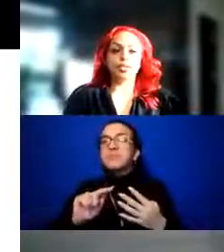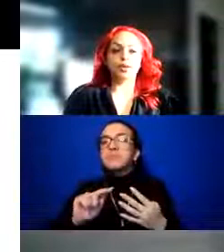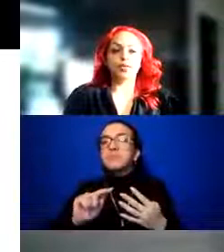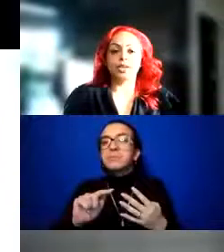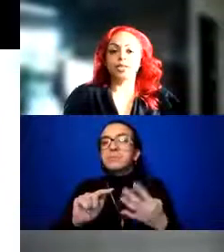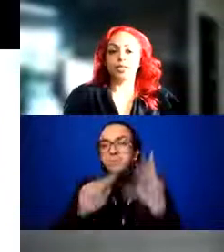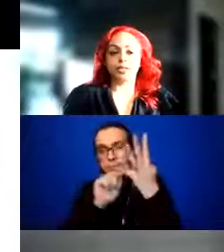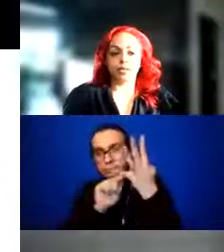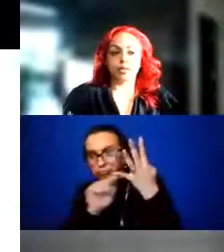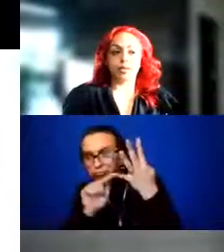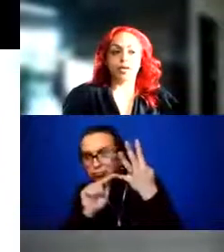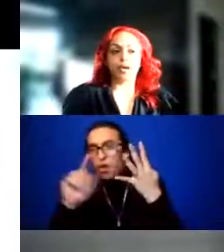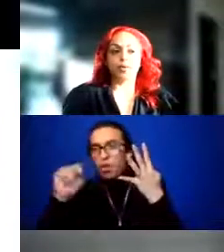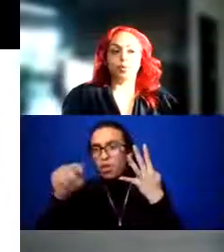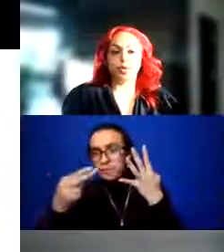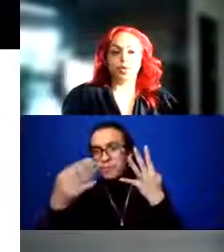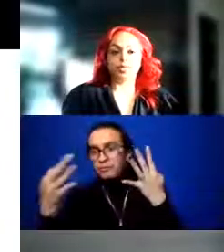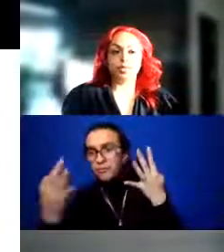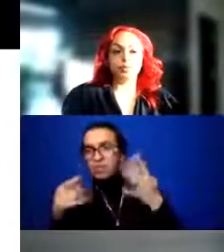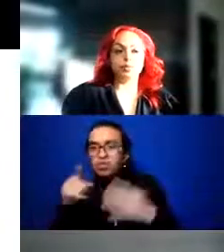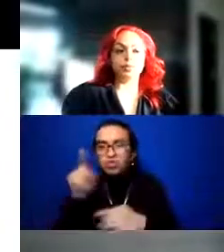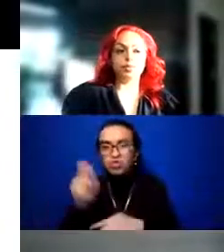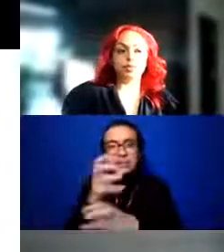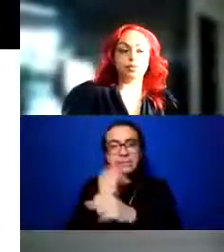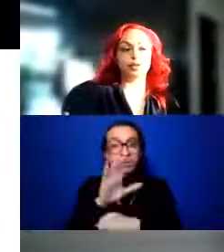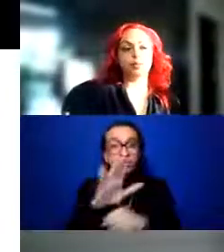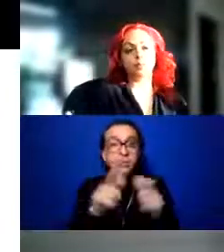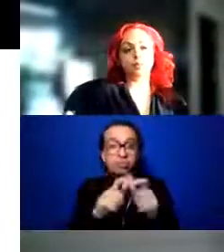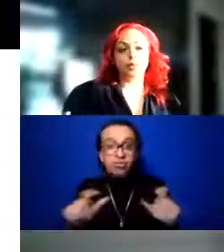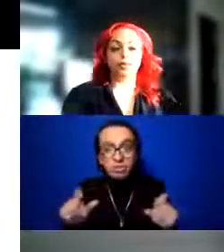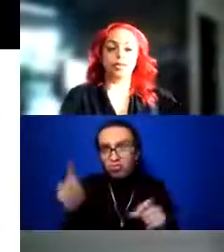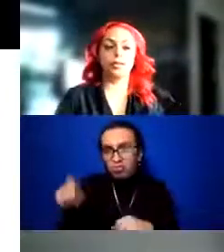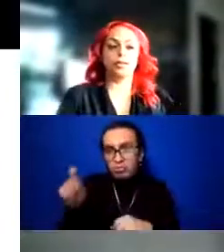on a Thursday or Friday, depends on how your bank is set up to receive